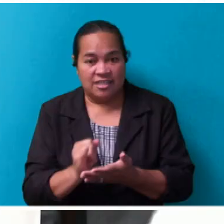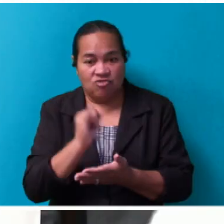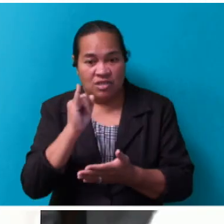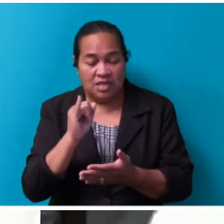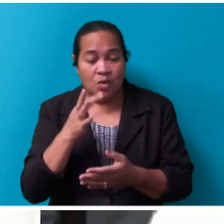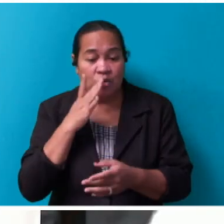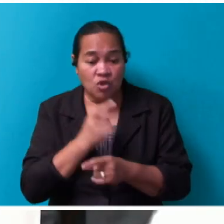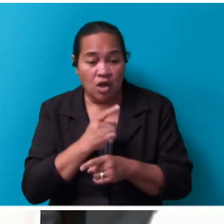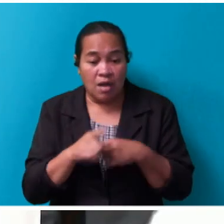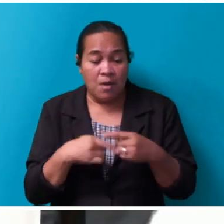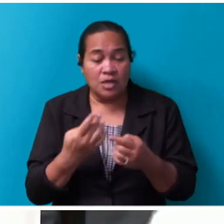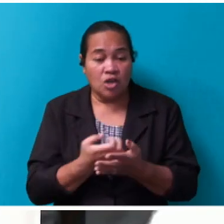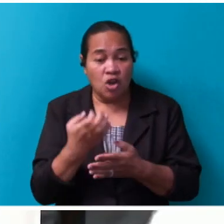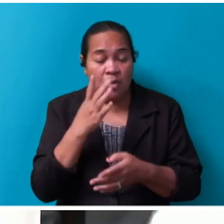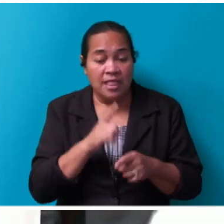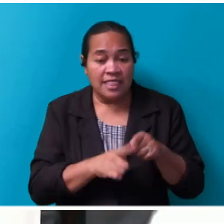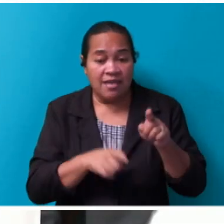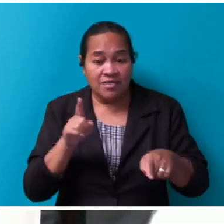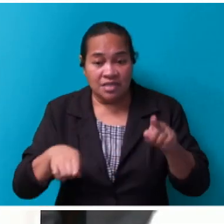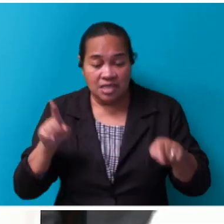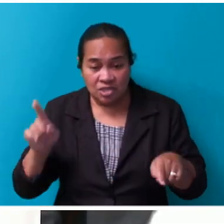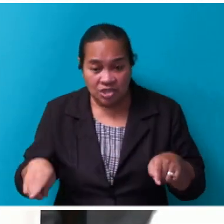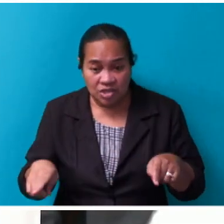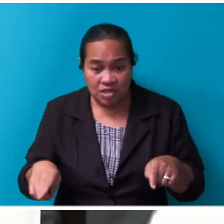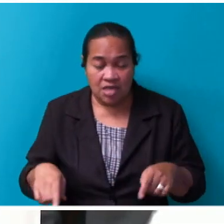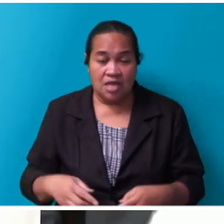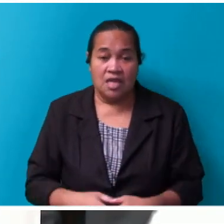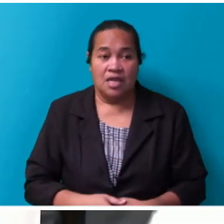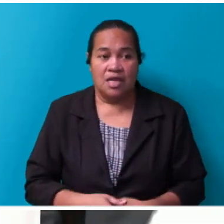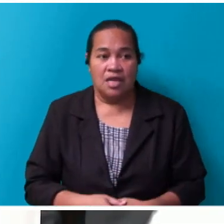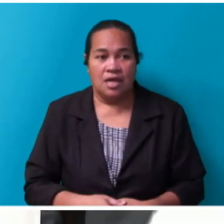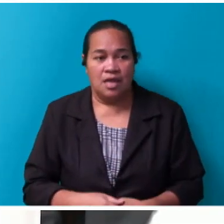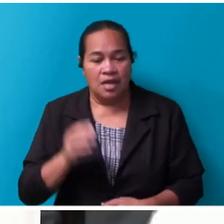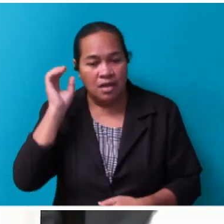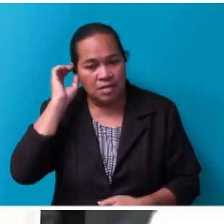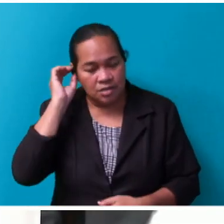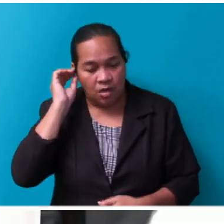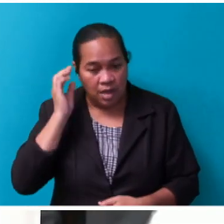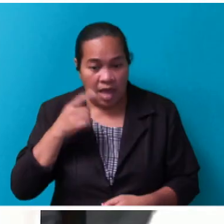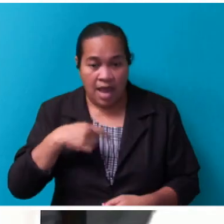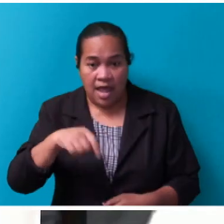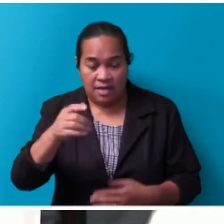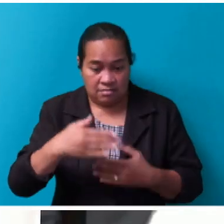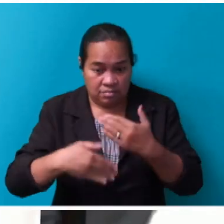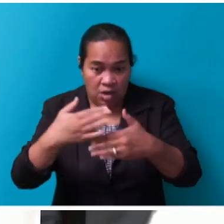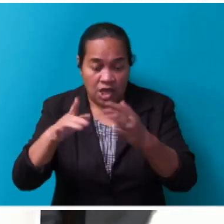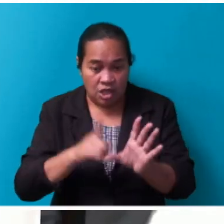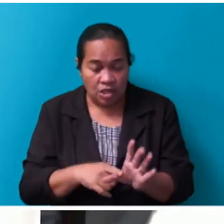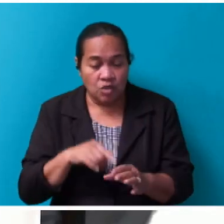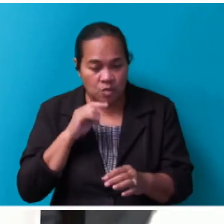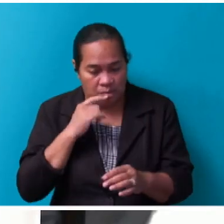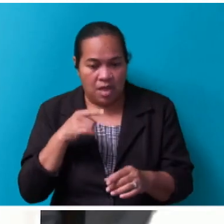economic diversification, the outsourcing sector will, in the next few years, be quite a significant